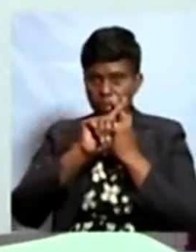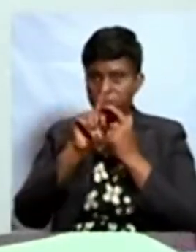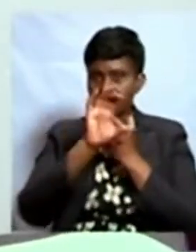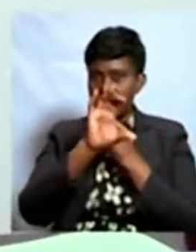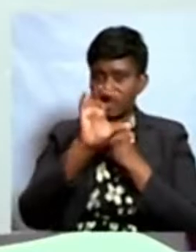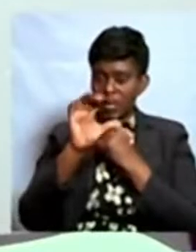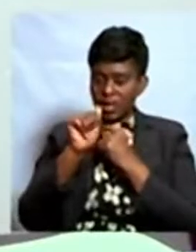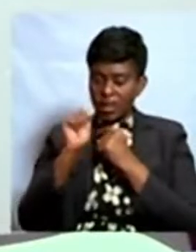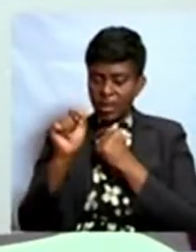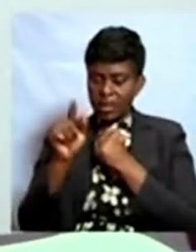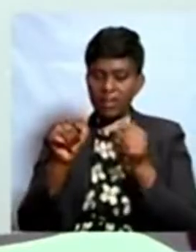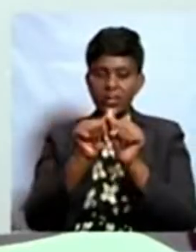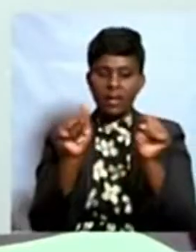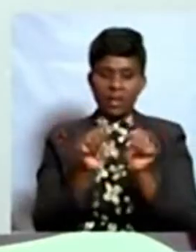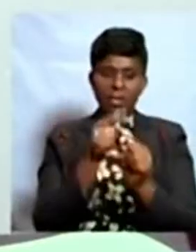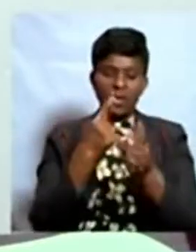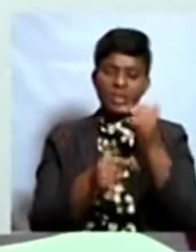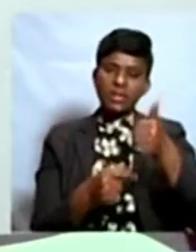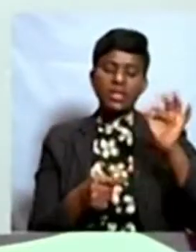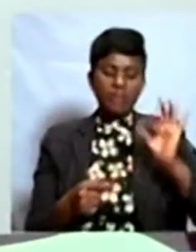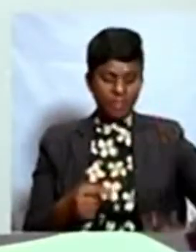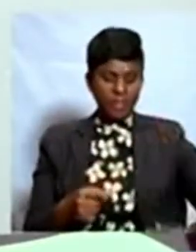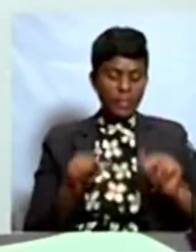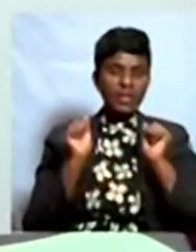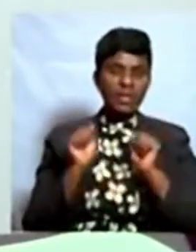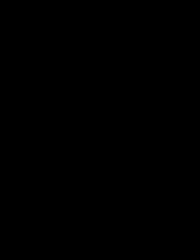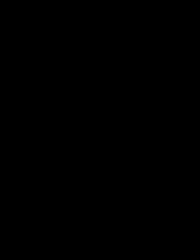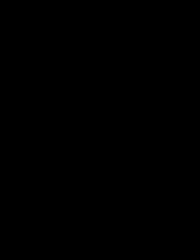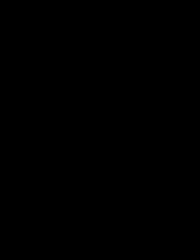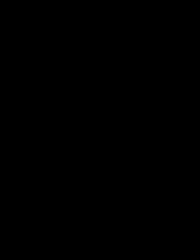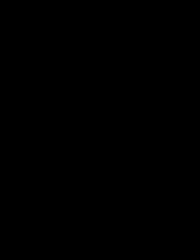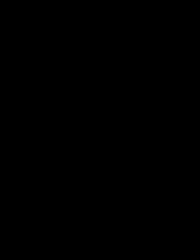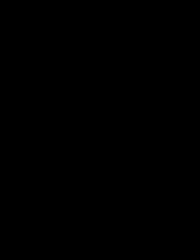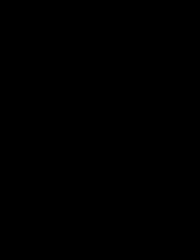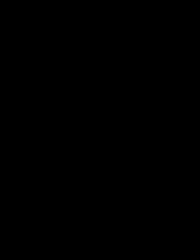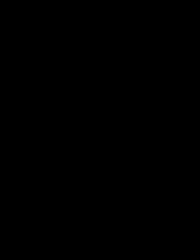the areas where they would benefit in terms of